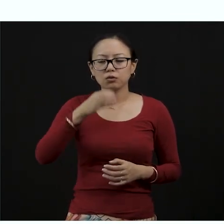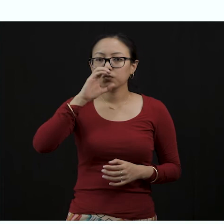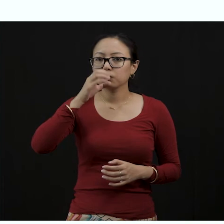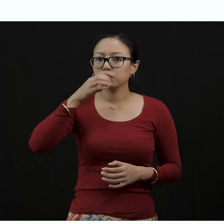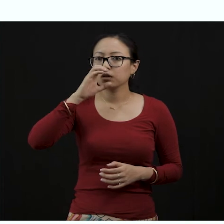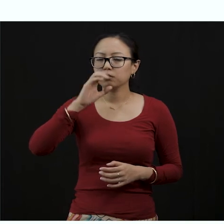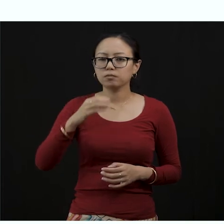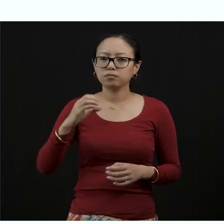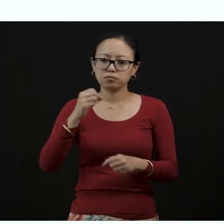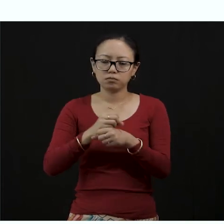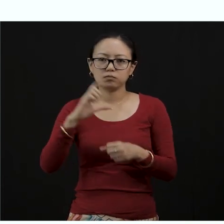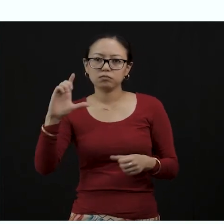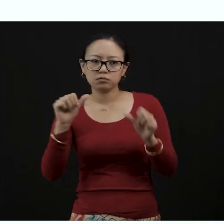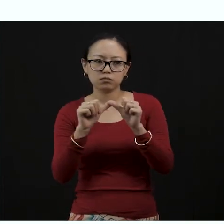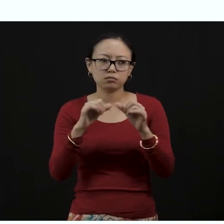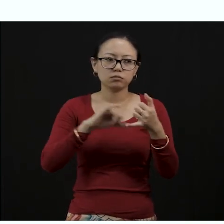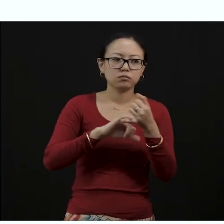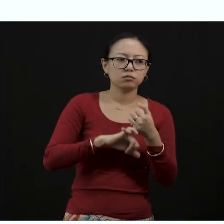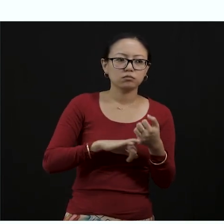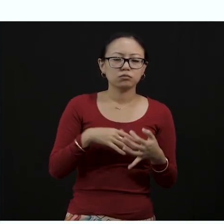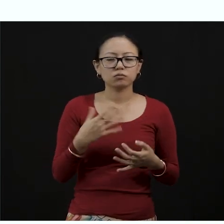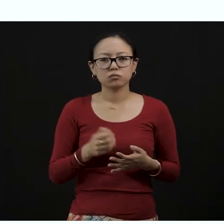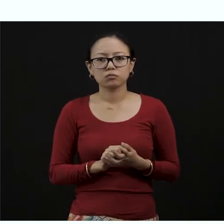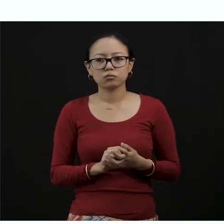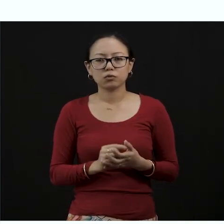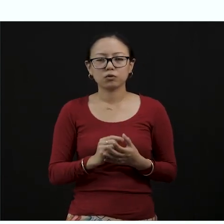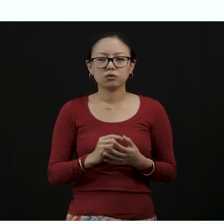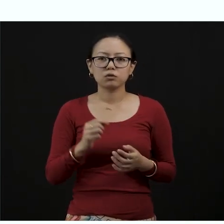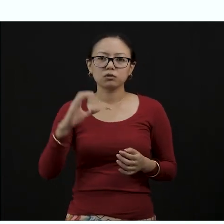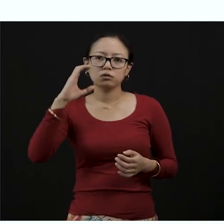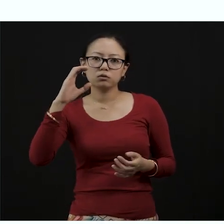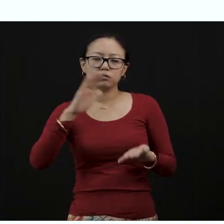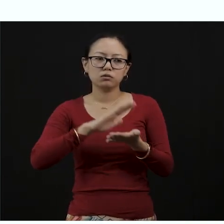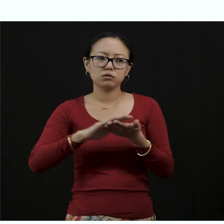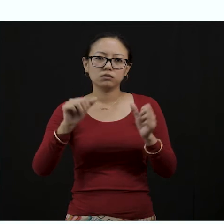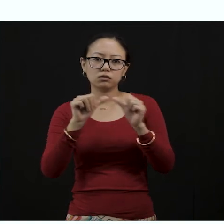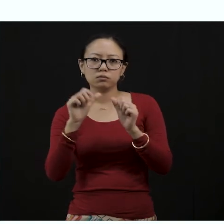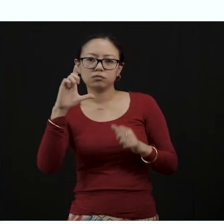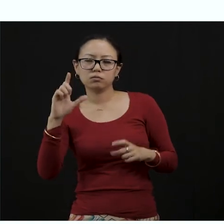and jug. Now what are the example of sphere? Can you tell me?